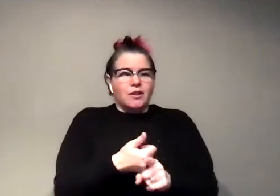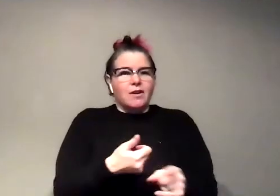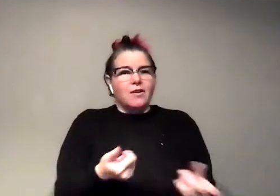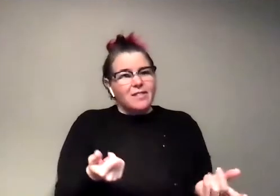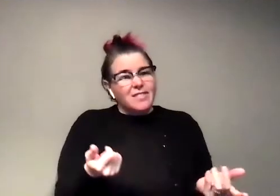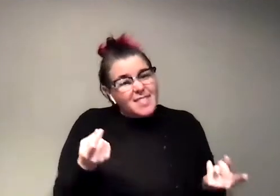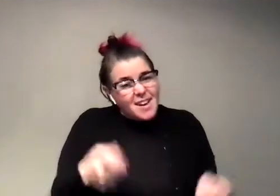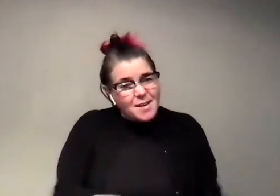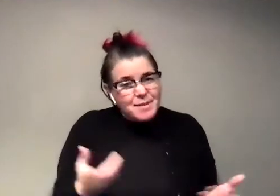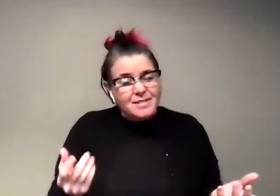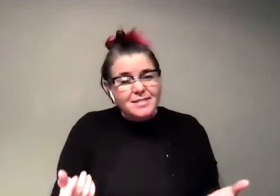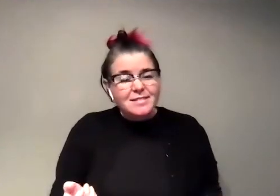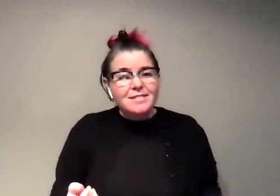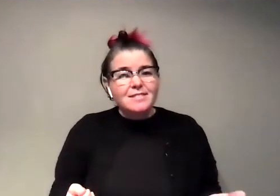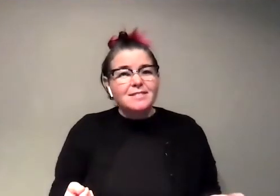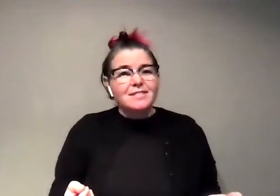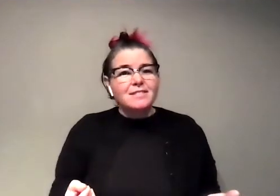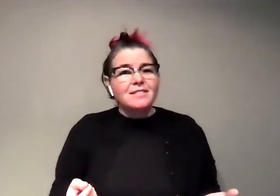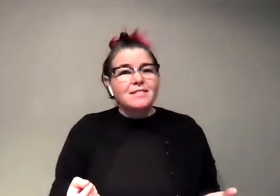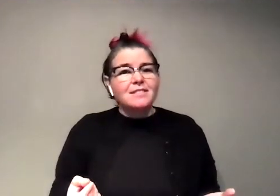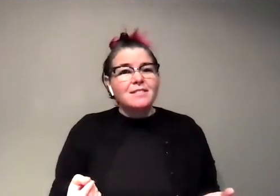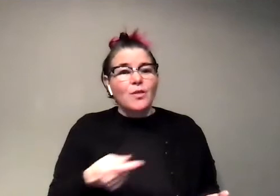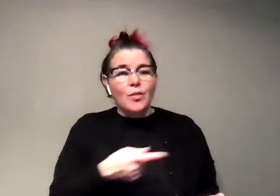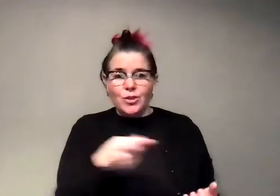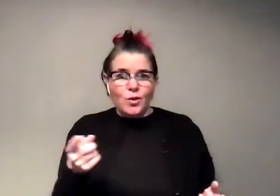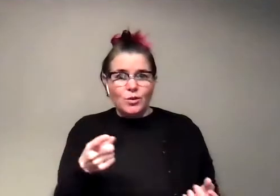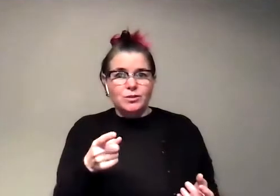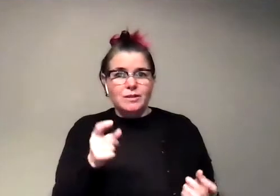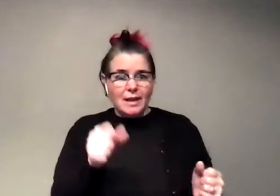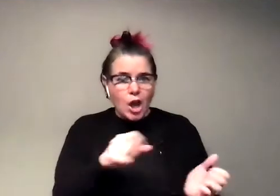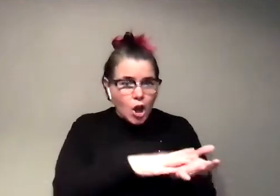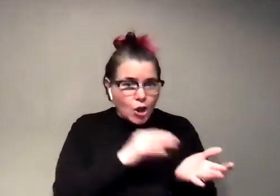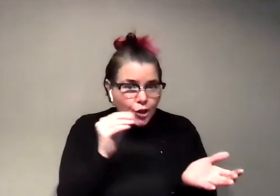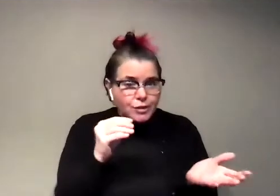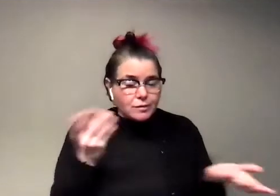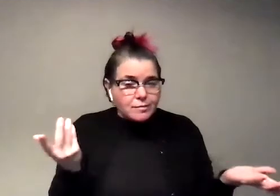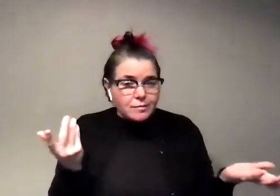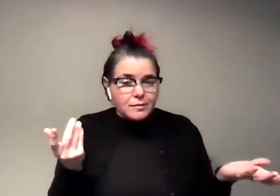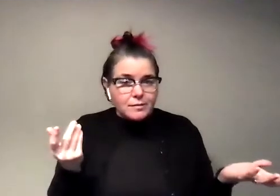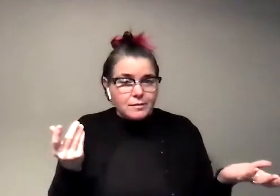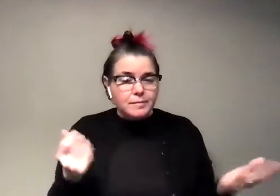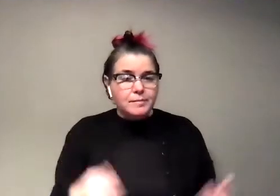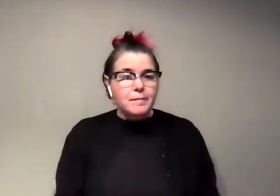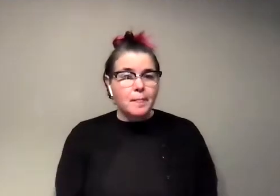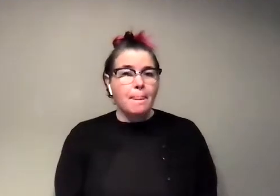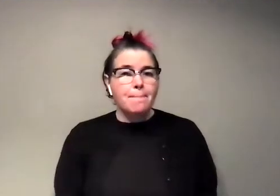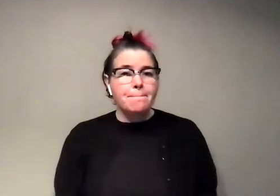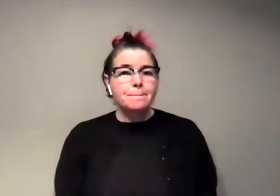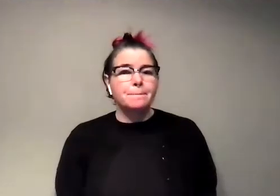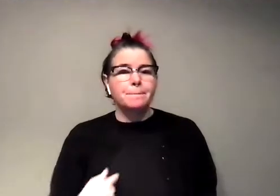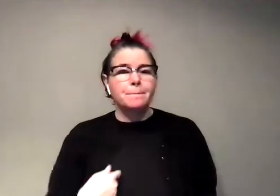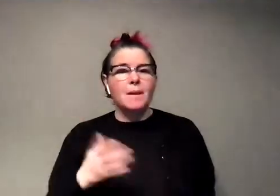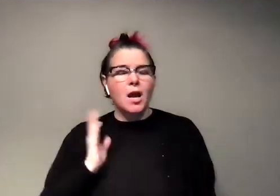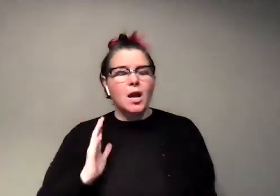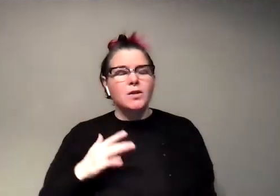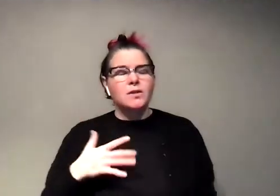lab, that those are all learning experiences. So I used to get down on myself if I